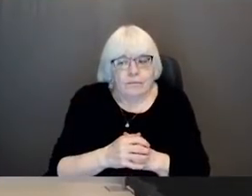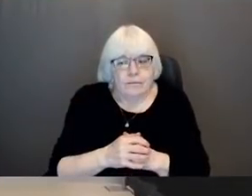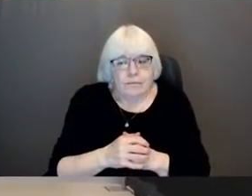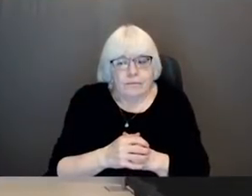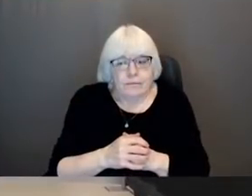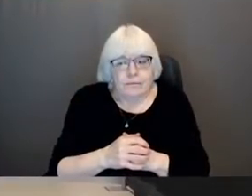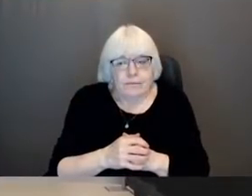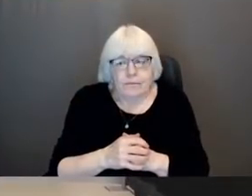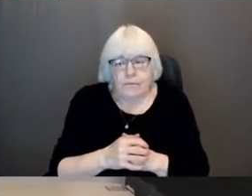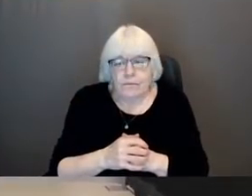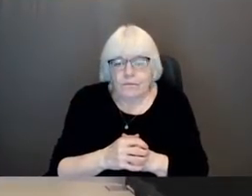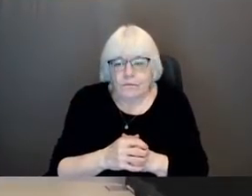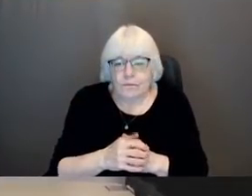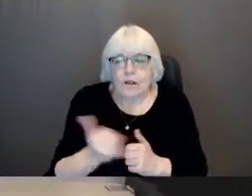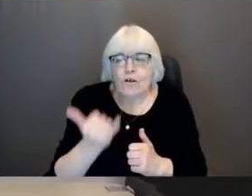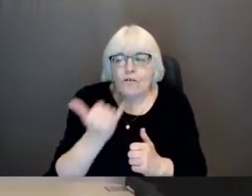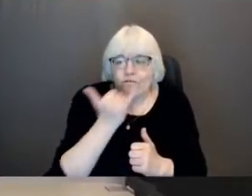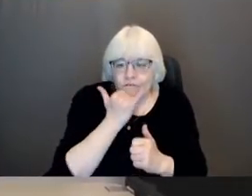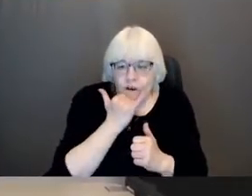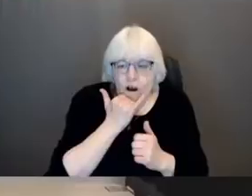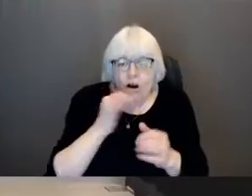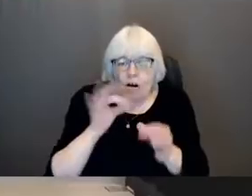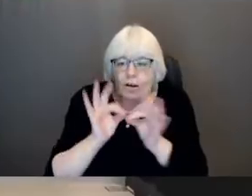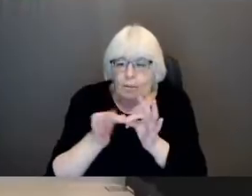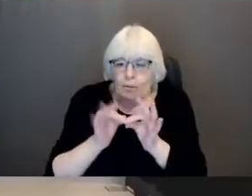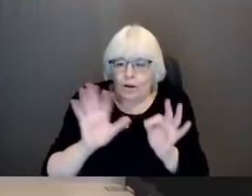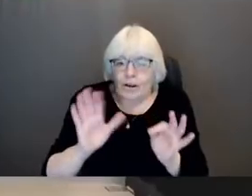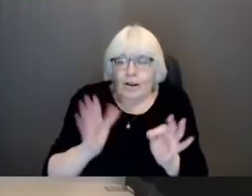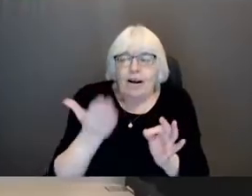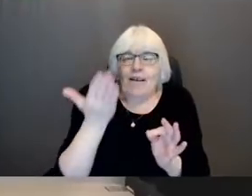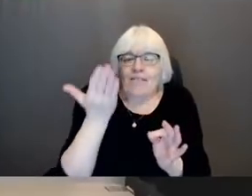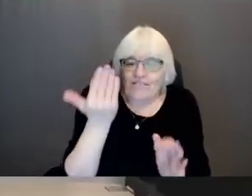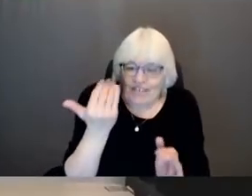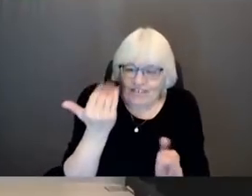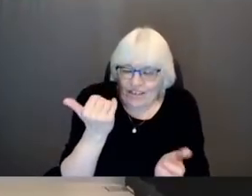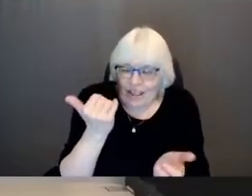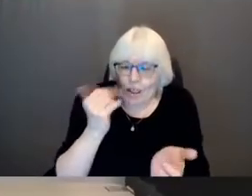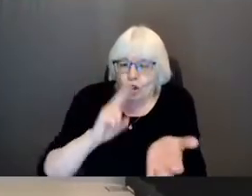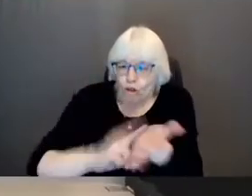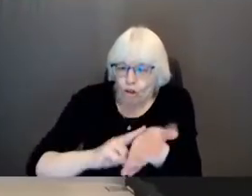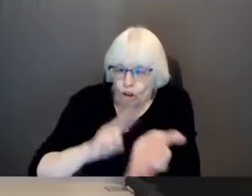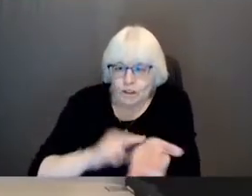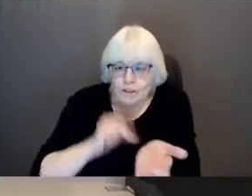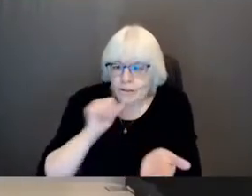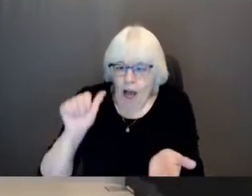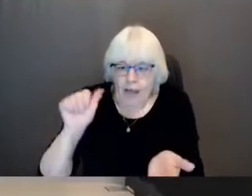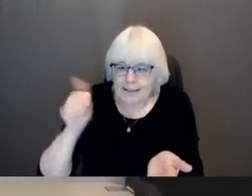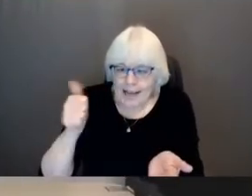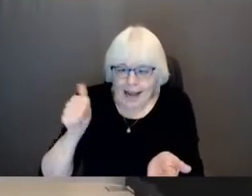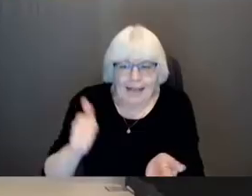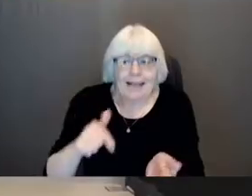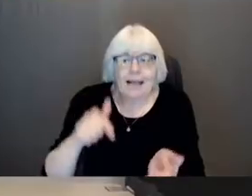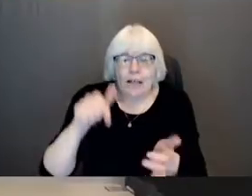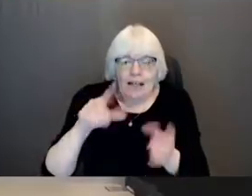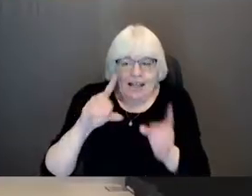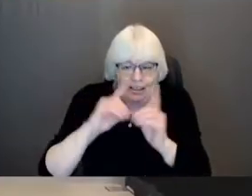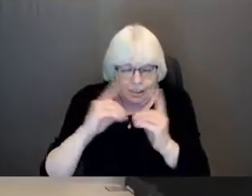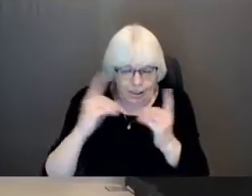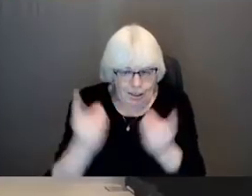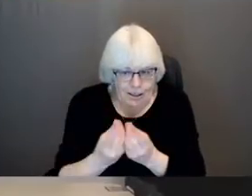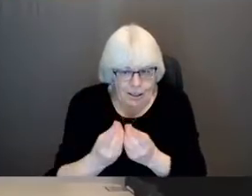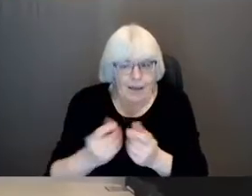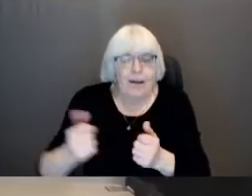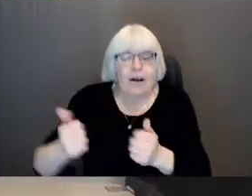will be deployed to help run and operate our mass vaccination clinics, which is of